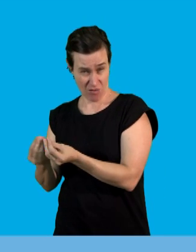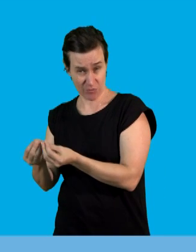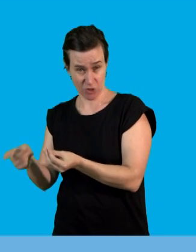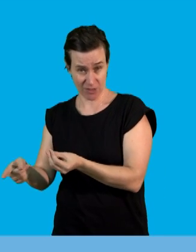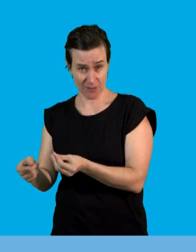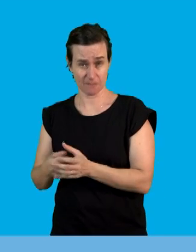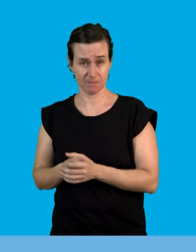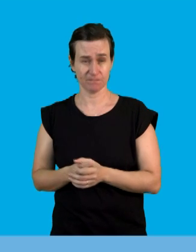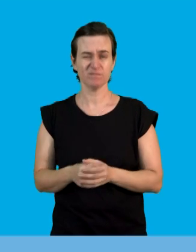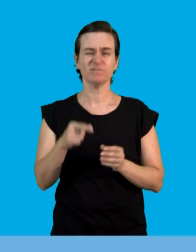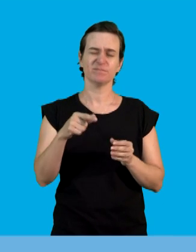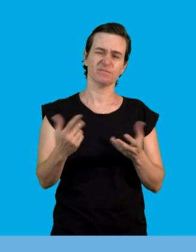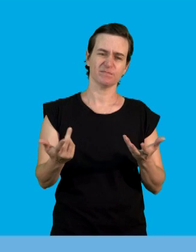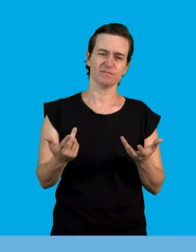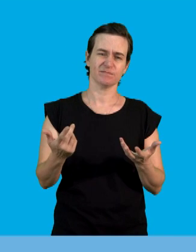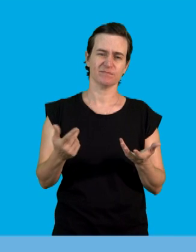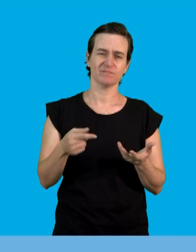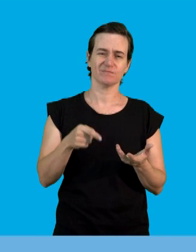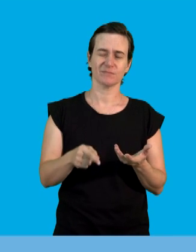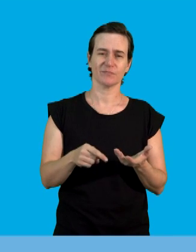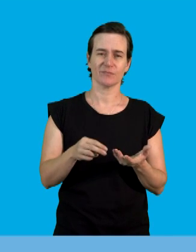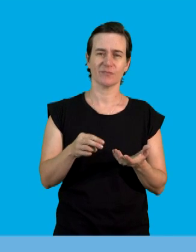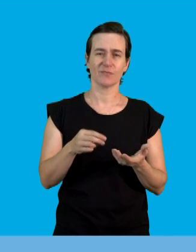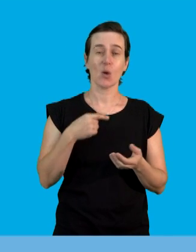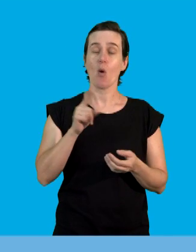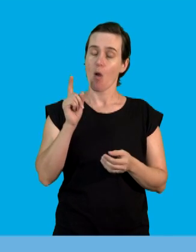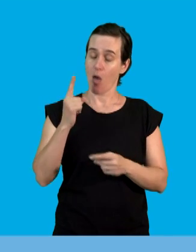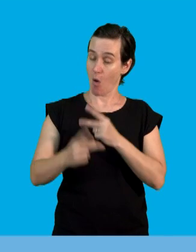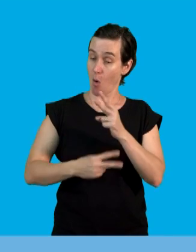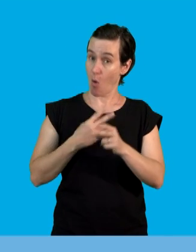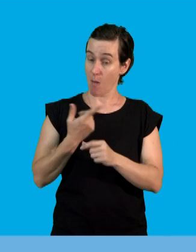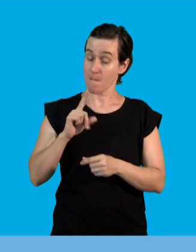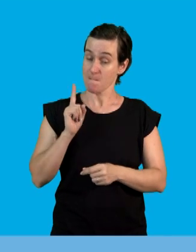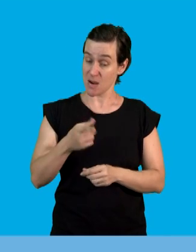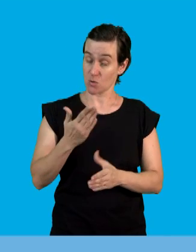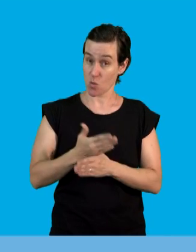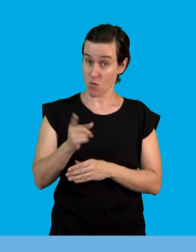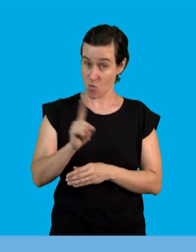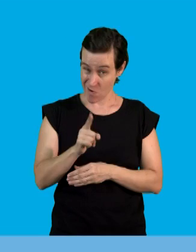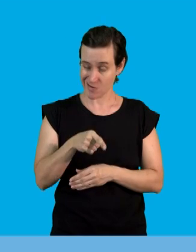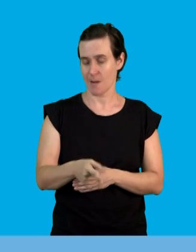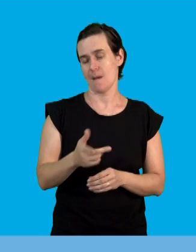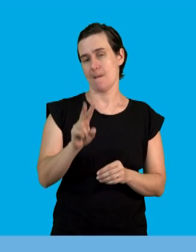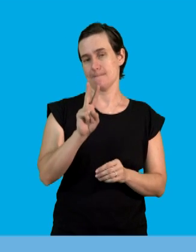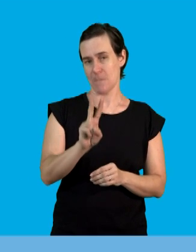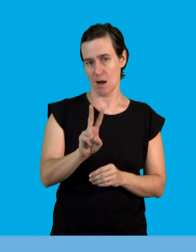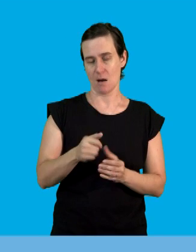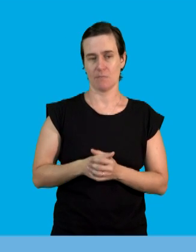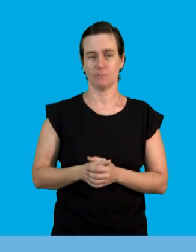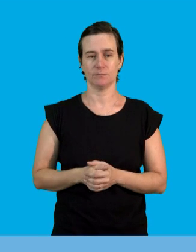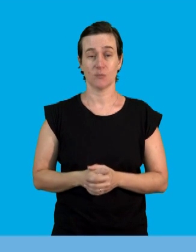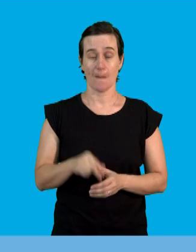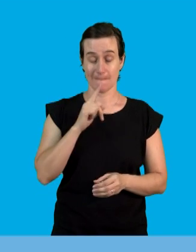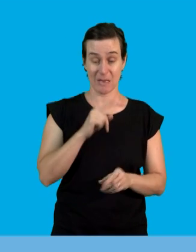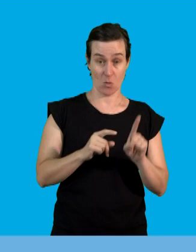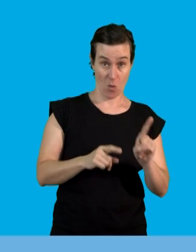the forces that you're talking about here, as we've said, they are always acting in pairs. So when two objects are interacting, one object can